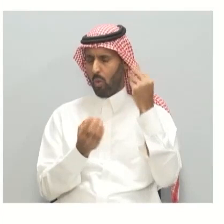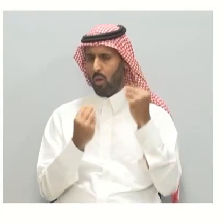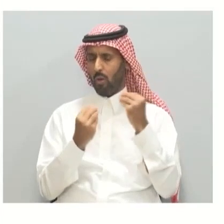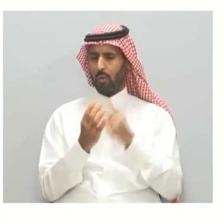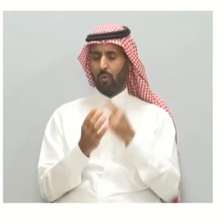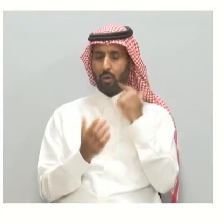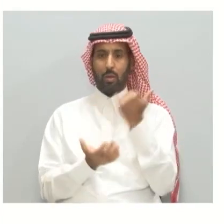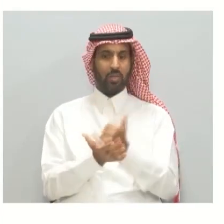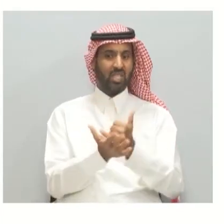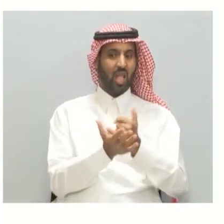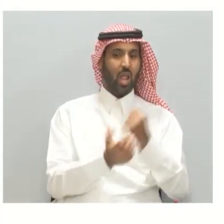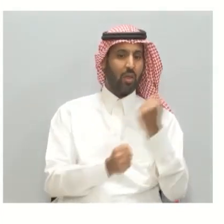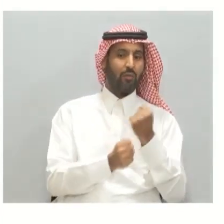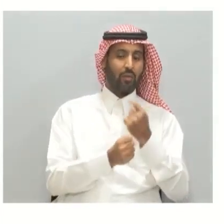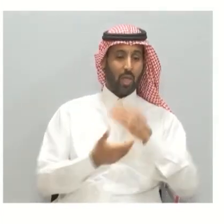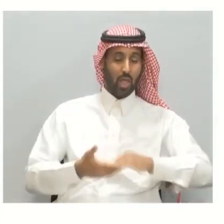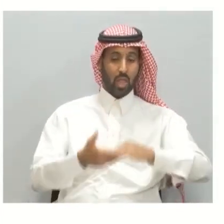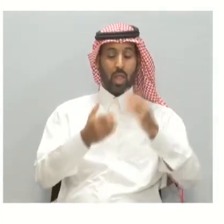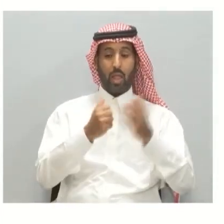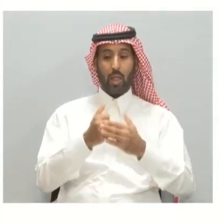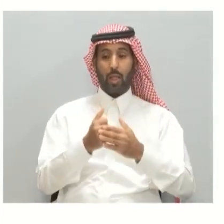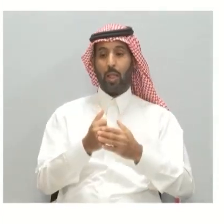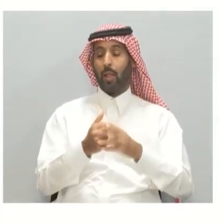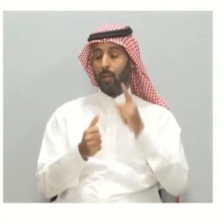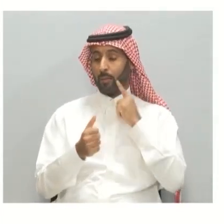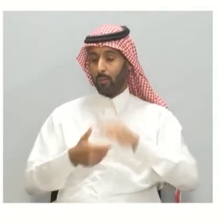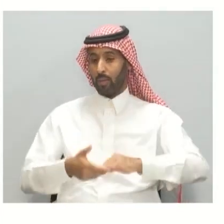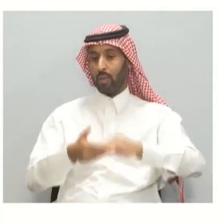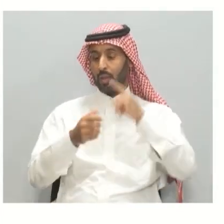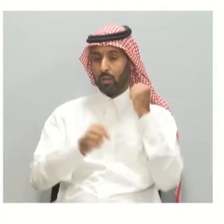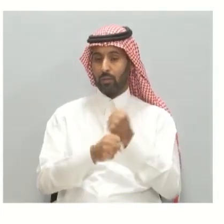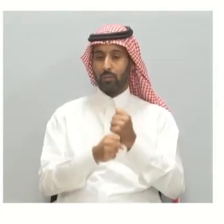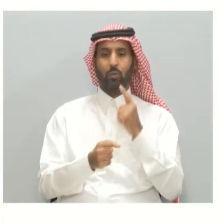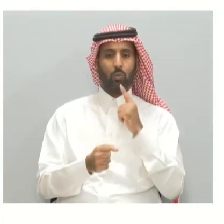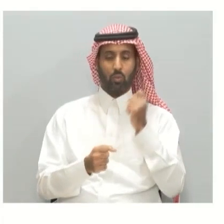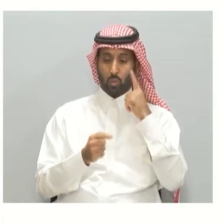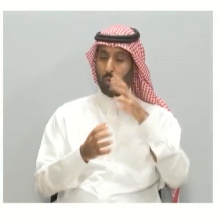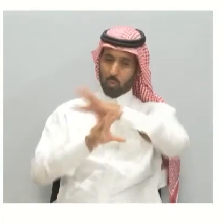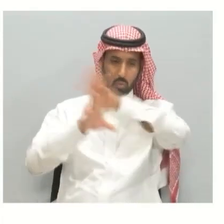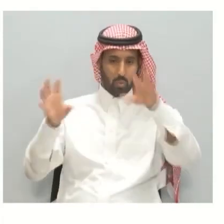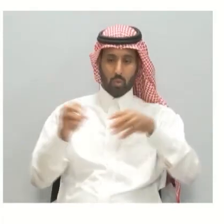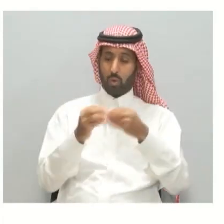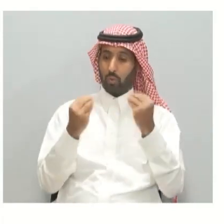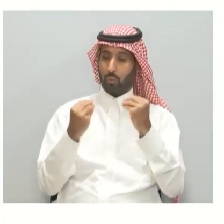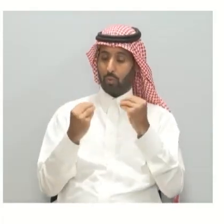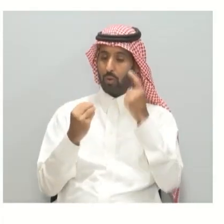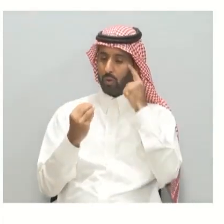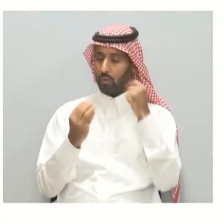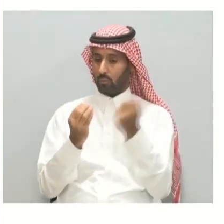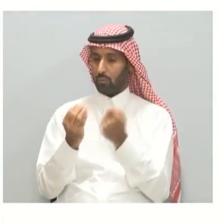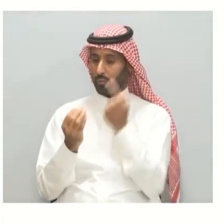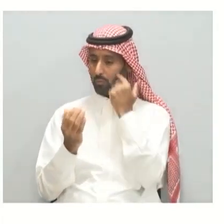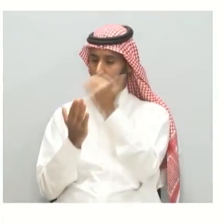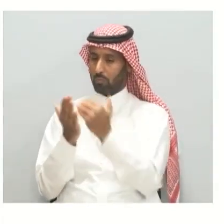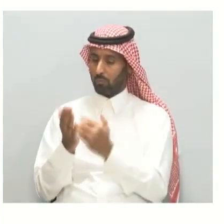job, and the helpful characteristics that will help you in this job. Once you find all of this information, you will find